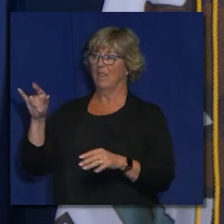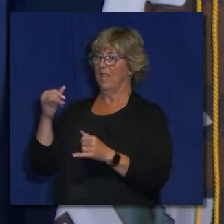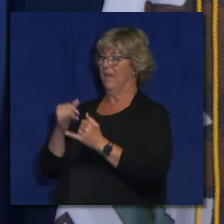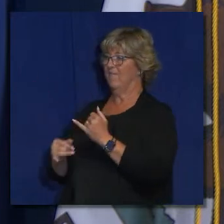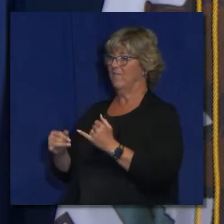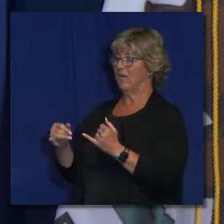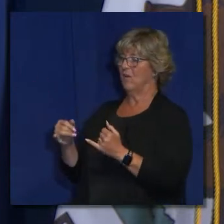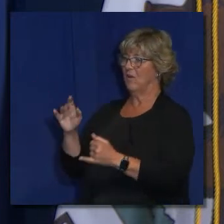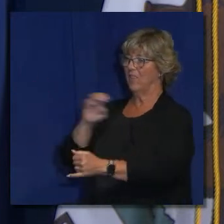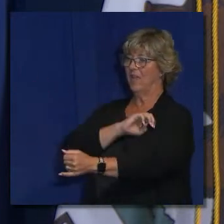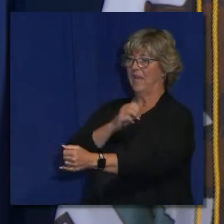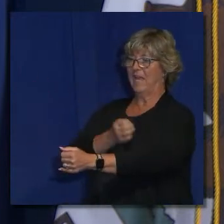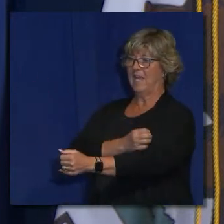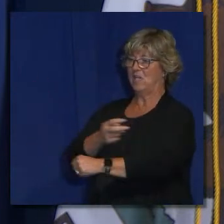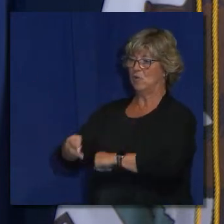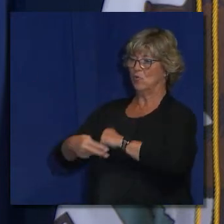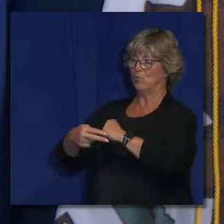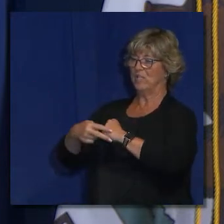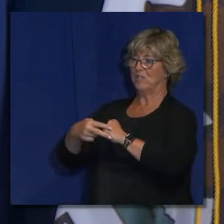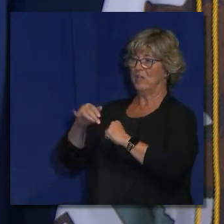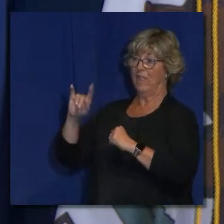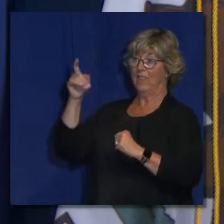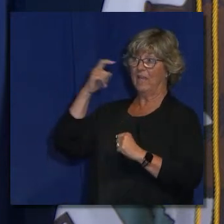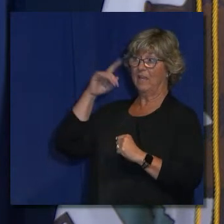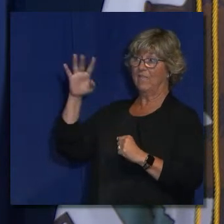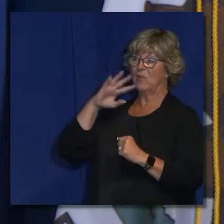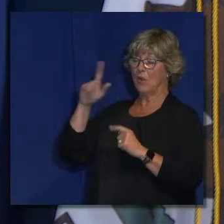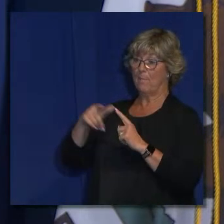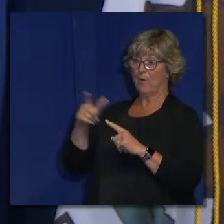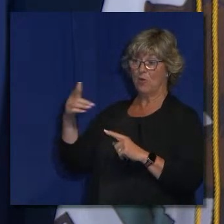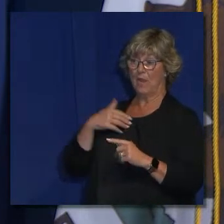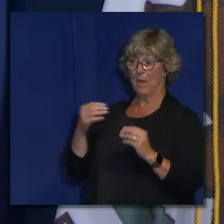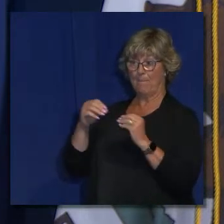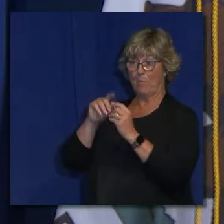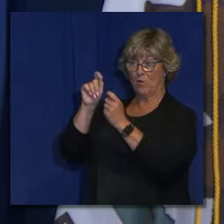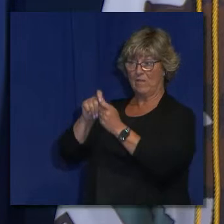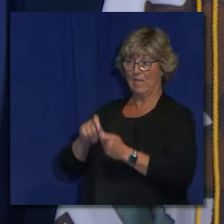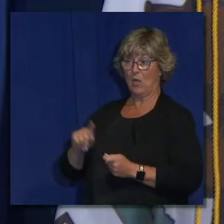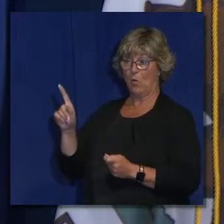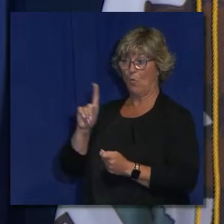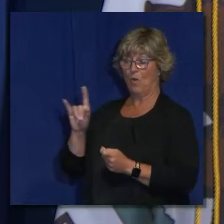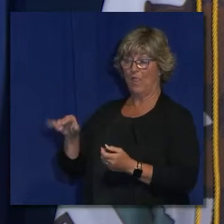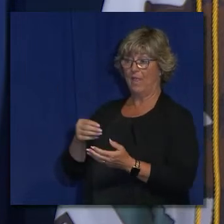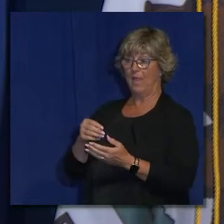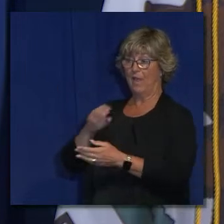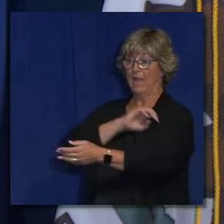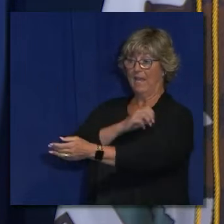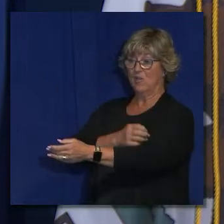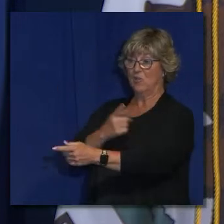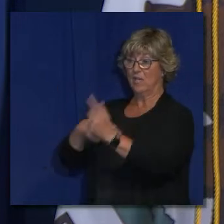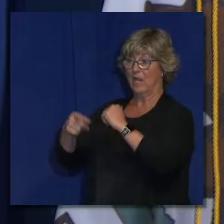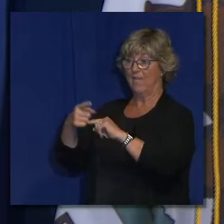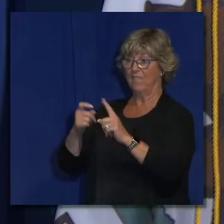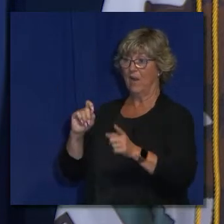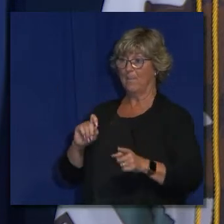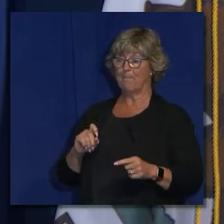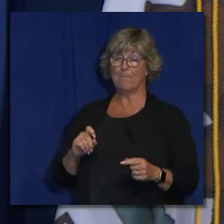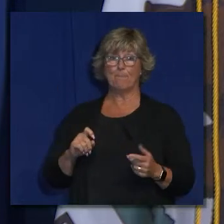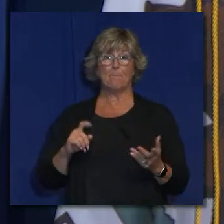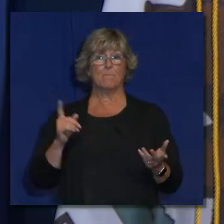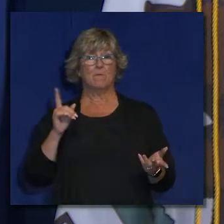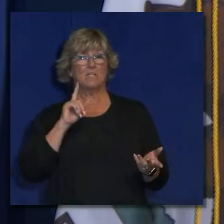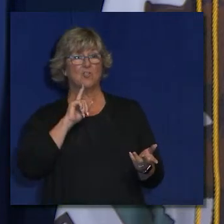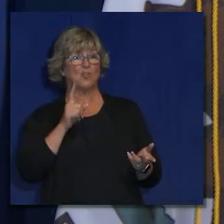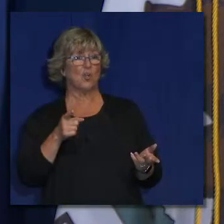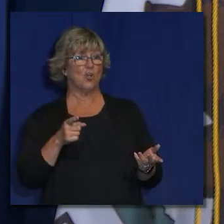that energy reserve that the governor talked about, do you have any more details on where that energy might come from?